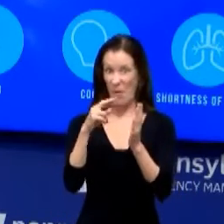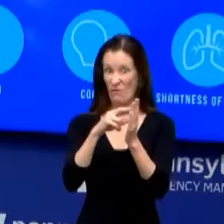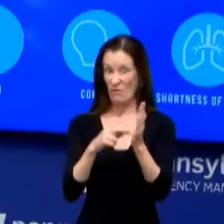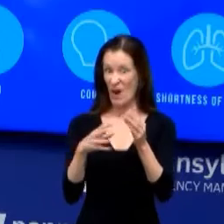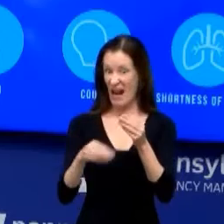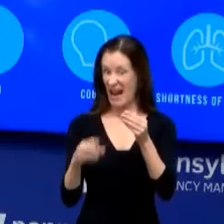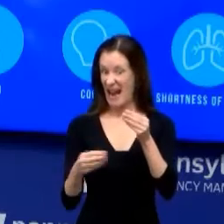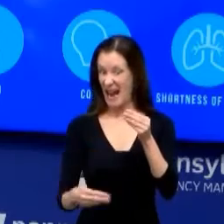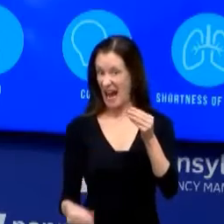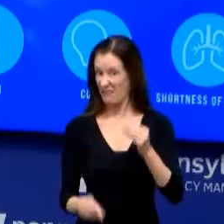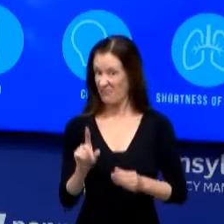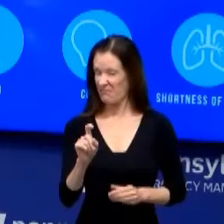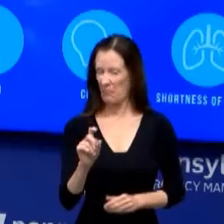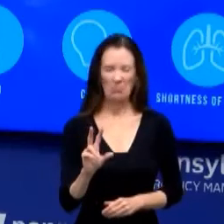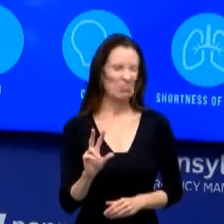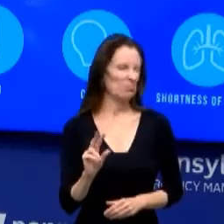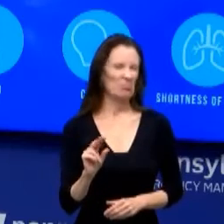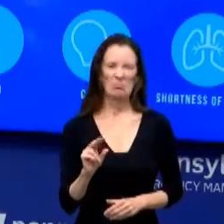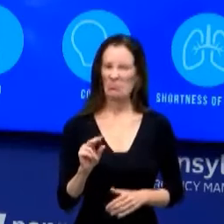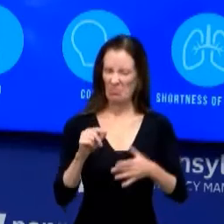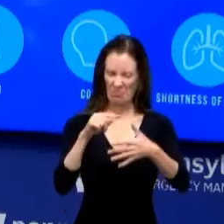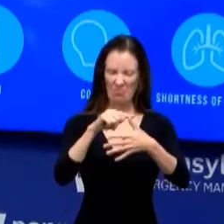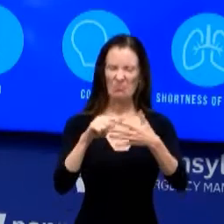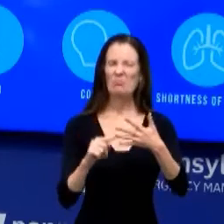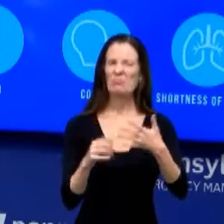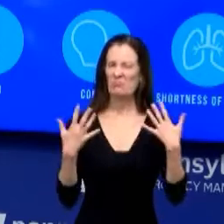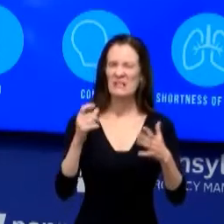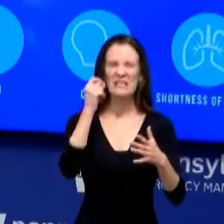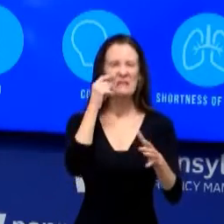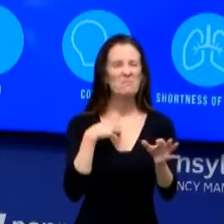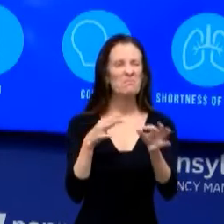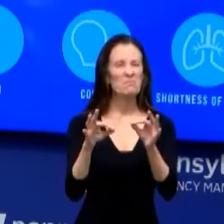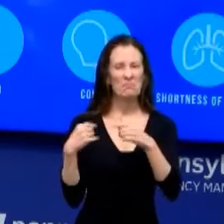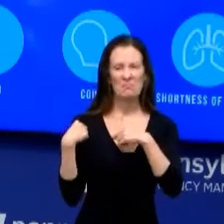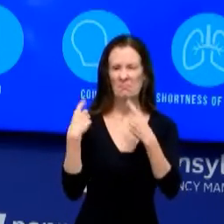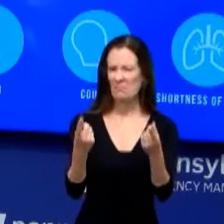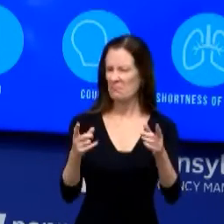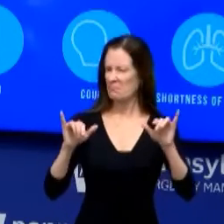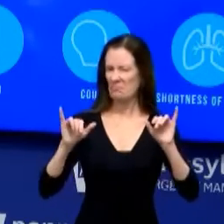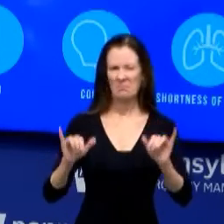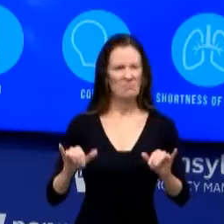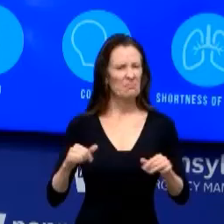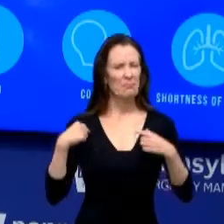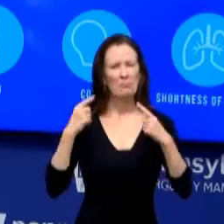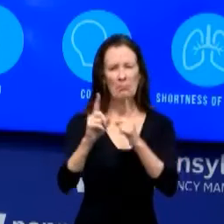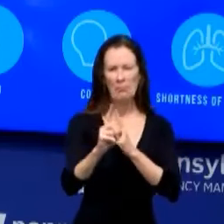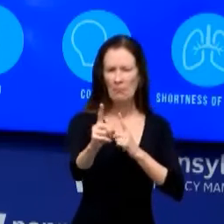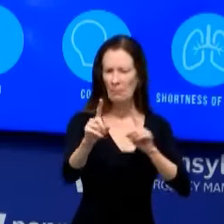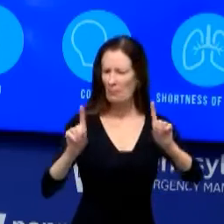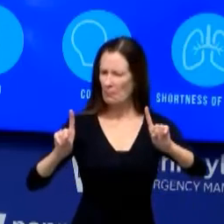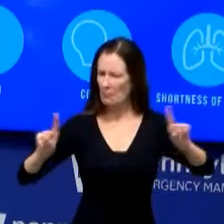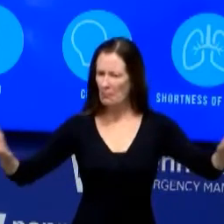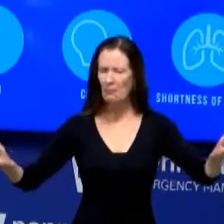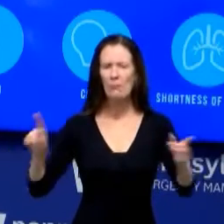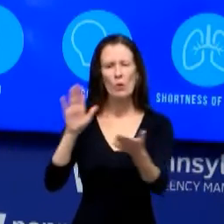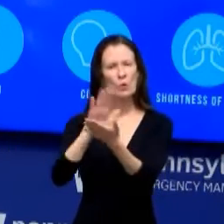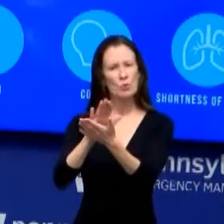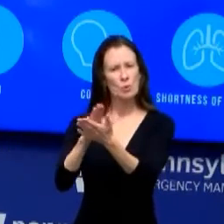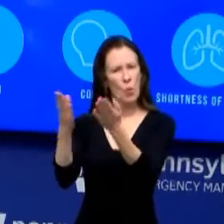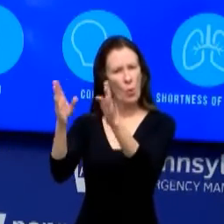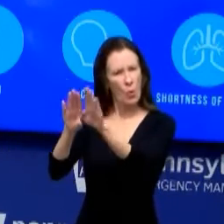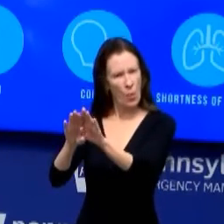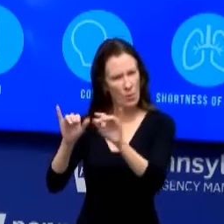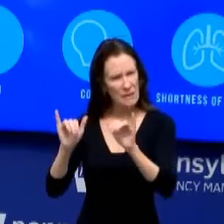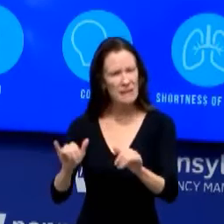social distancing order. The schools are closed. Non-life sustaining essential businesses are closed. And now we have